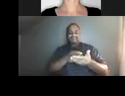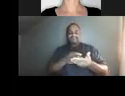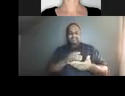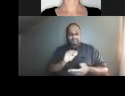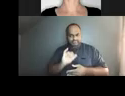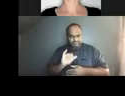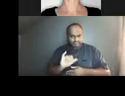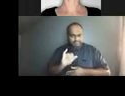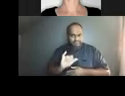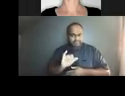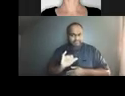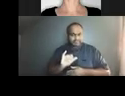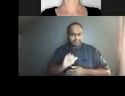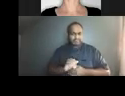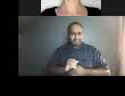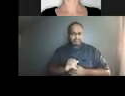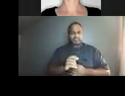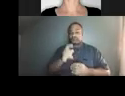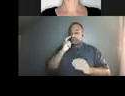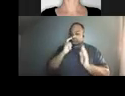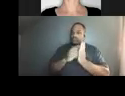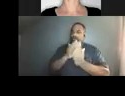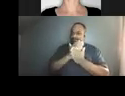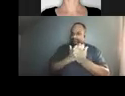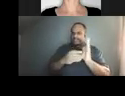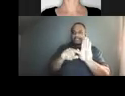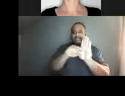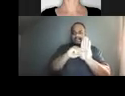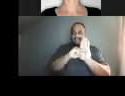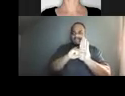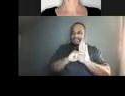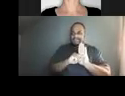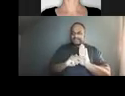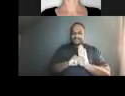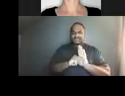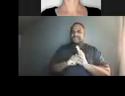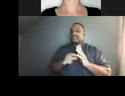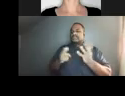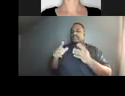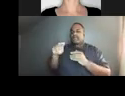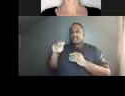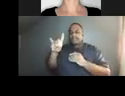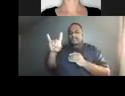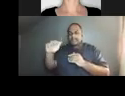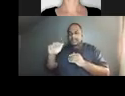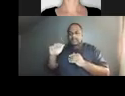some very negative reaction in mass media. Some